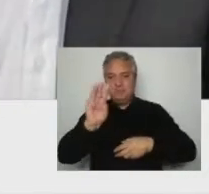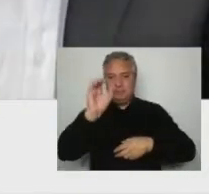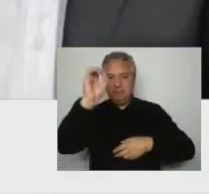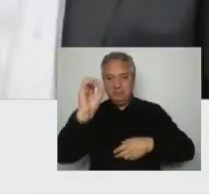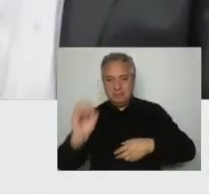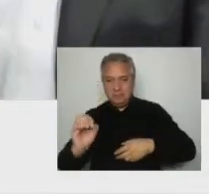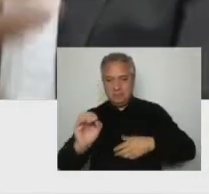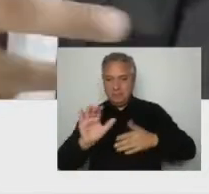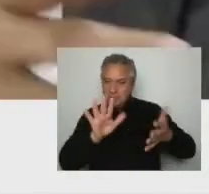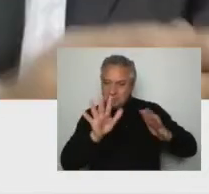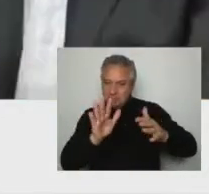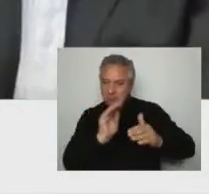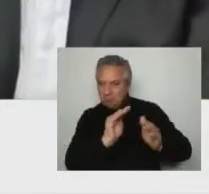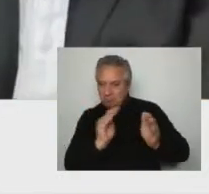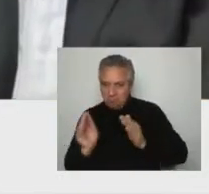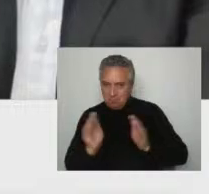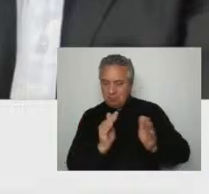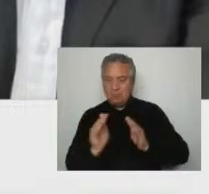and it